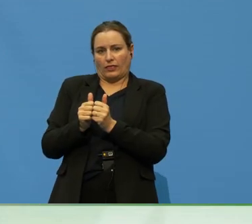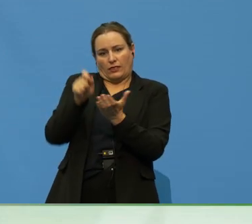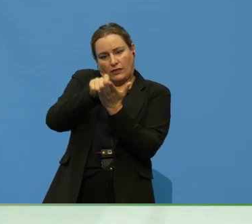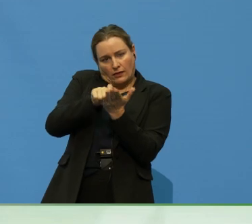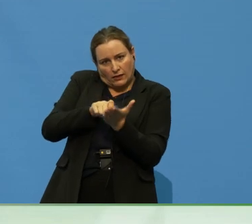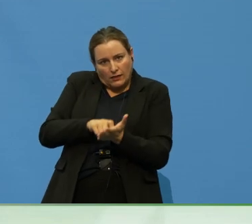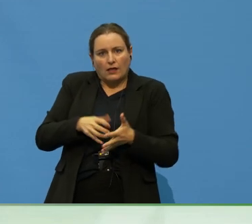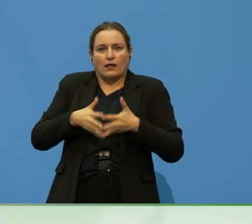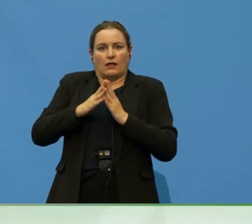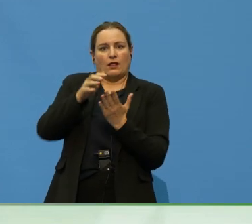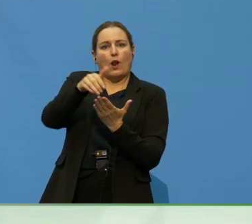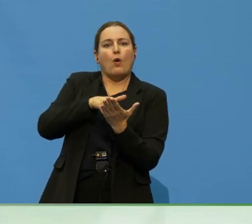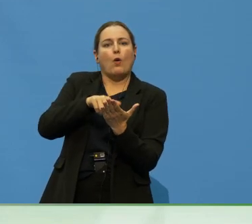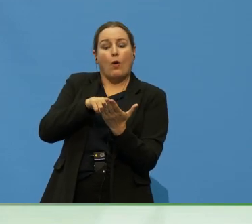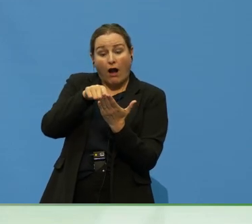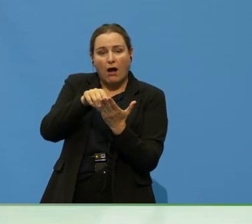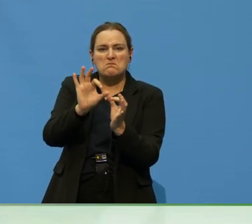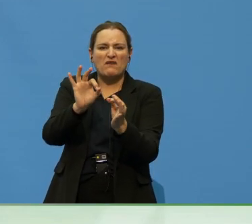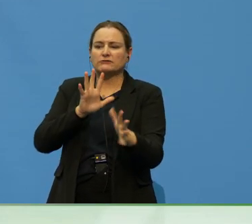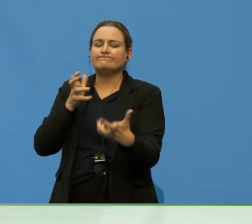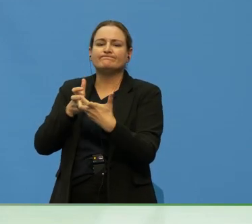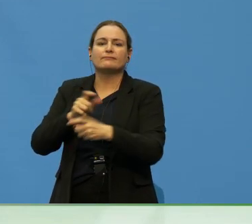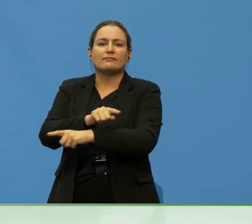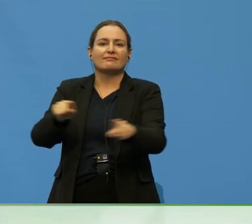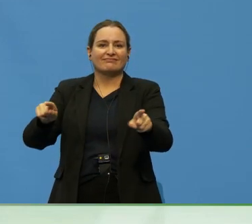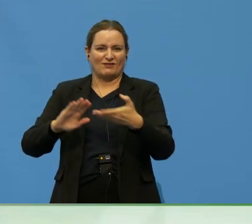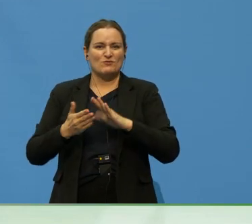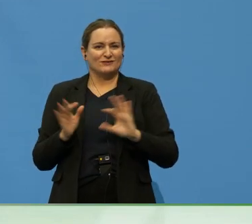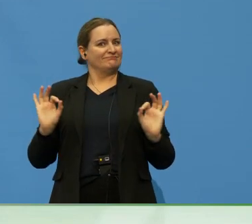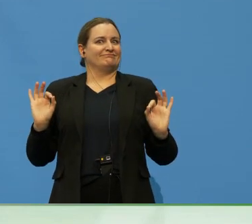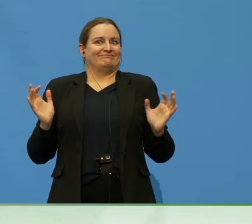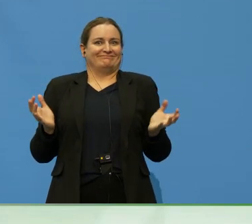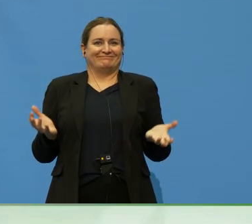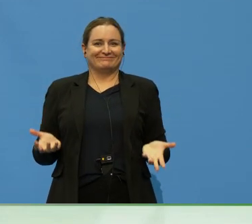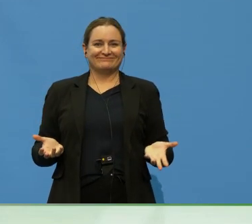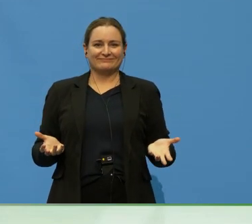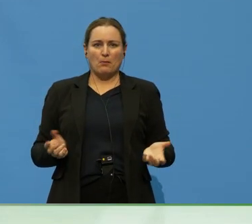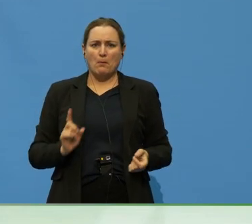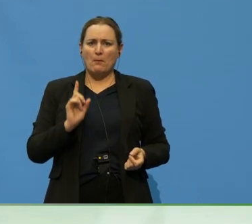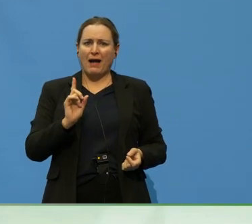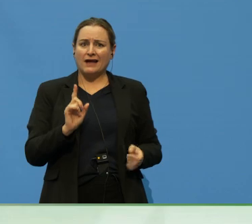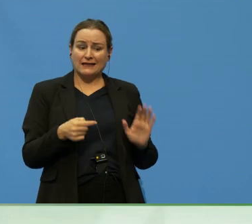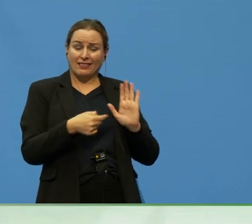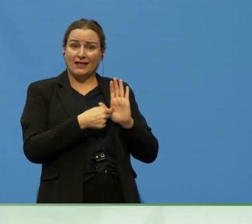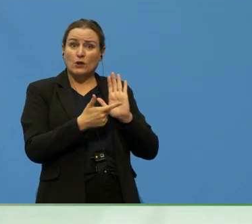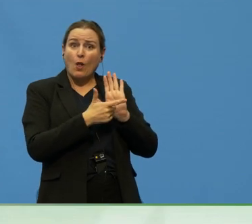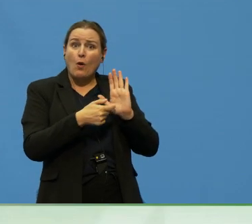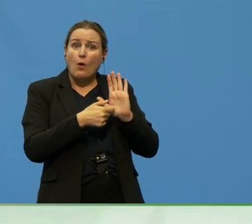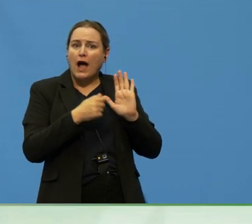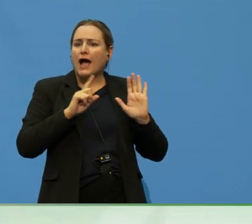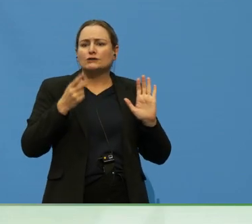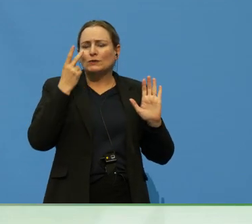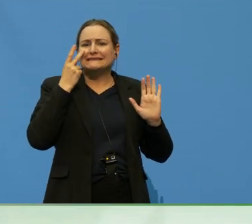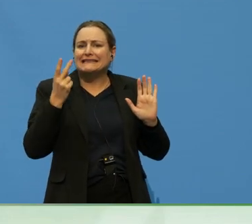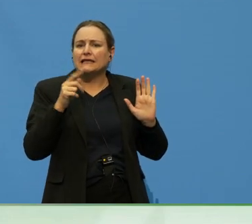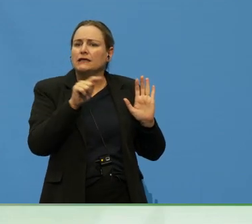more promising. I still don't see the enforcement of the customer anticipatory duty. So I don't have